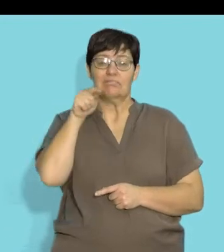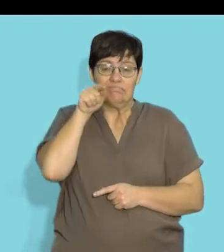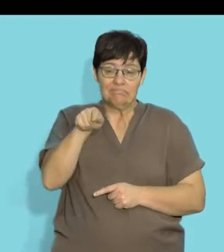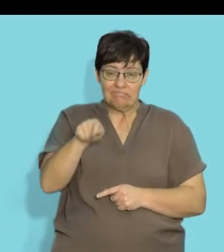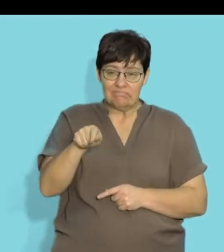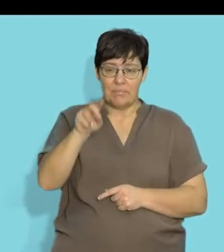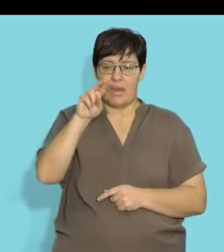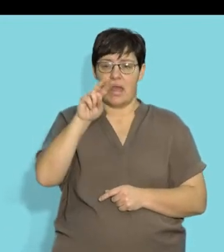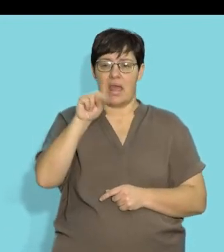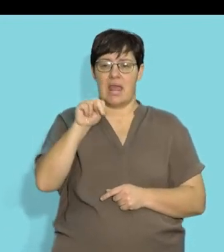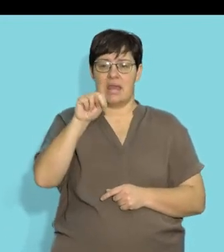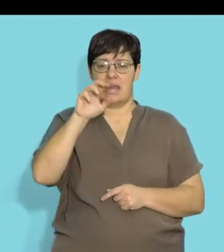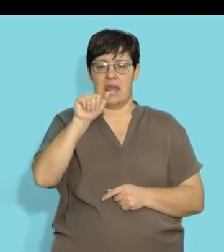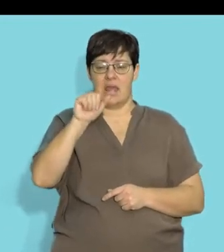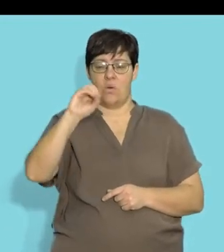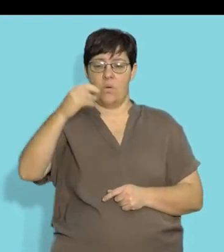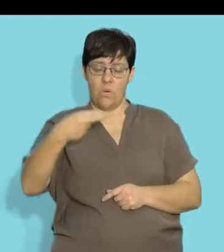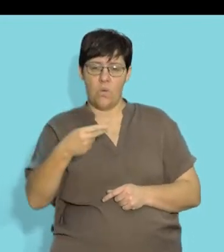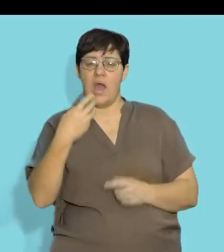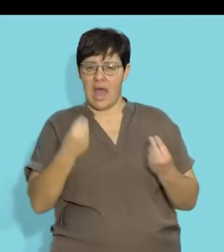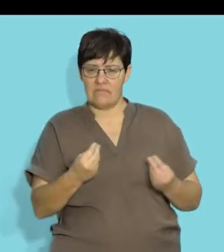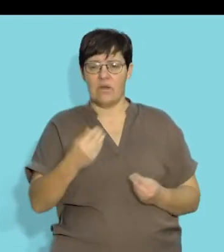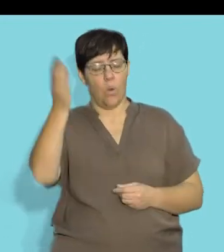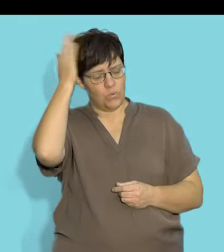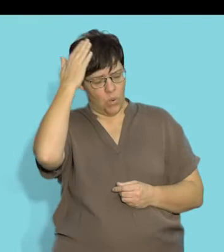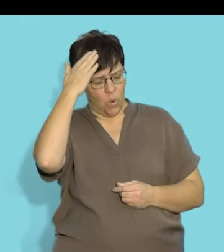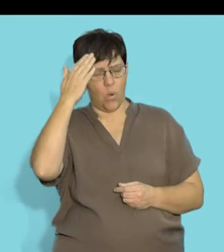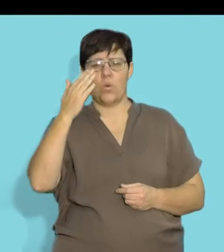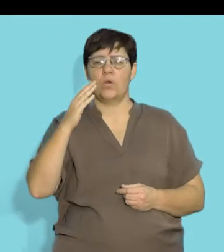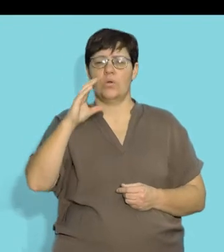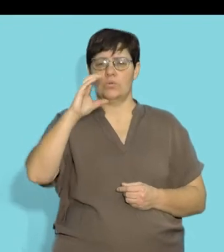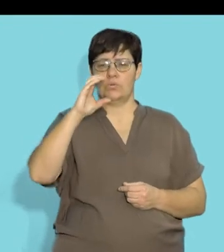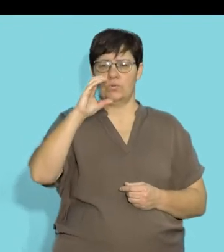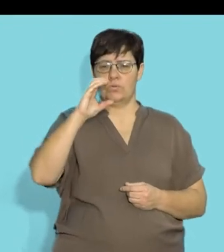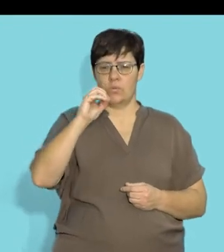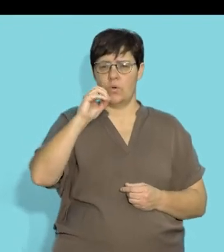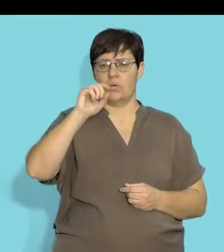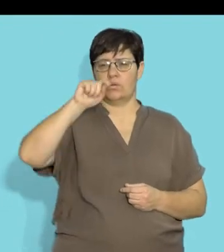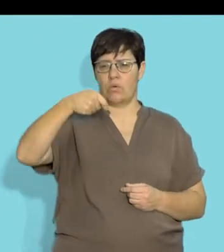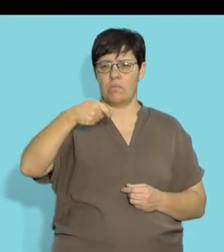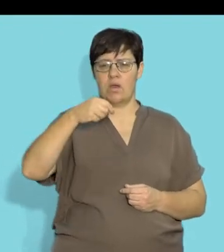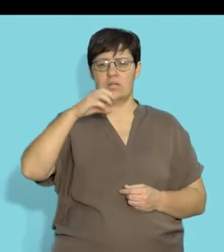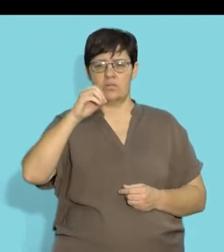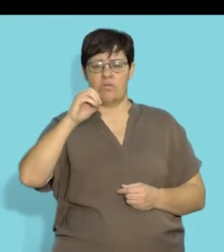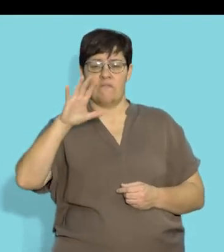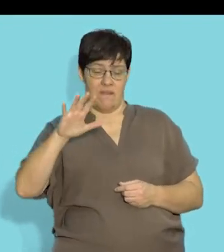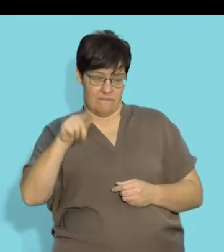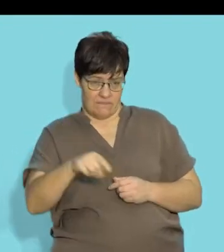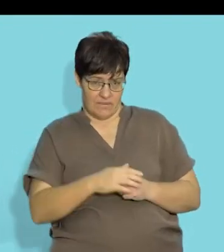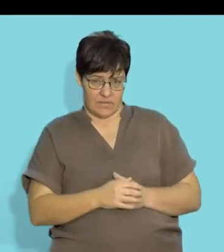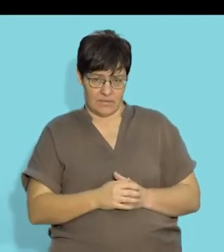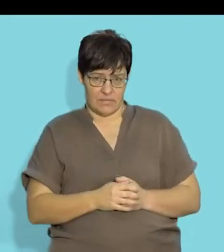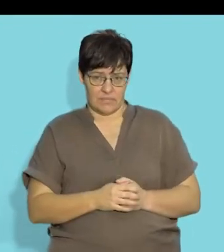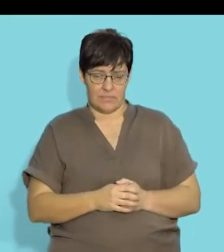this sodium hydroxide has a known concentration of 0.25 moles per cubic decimeter. So